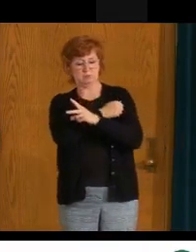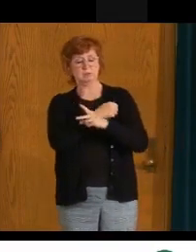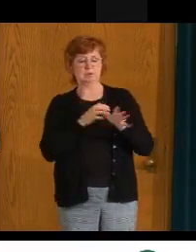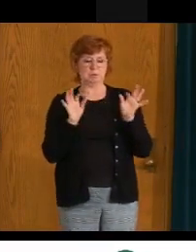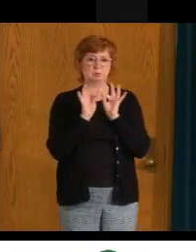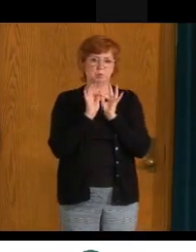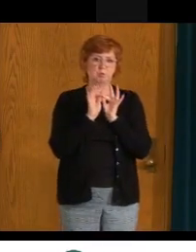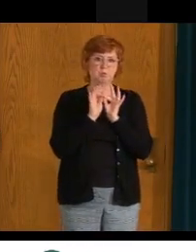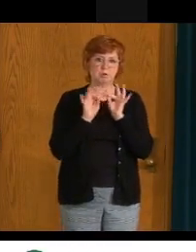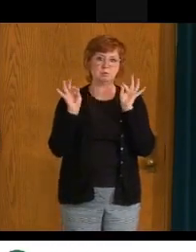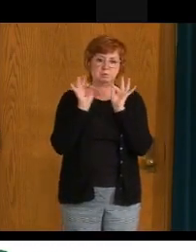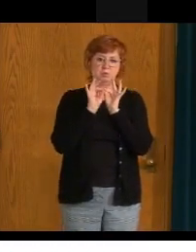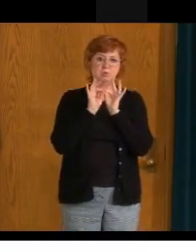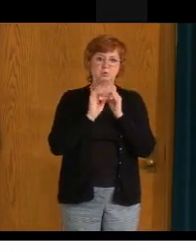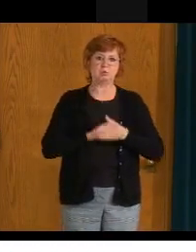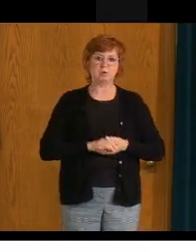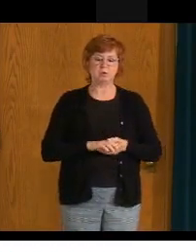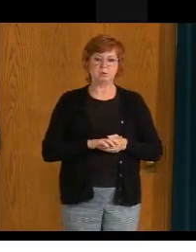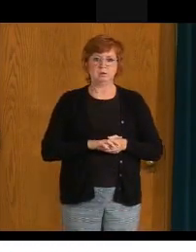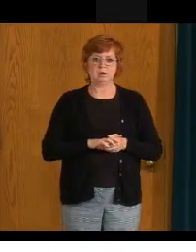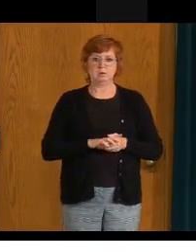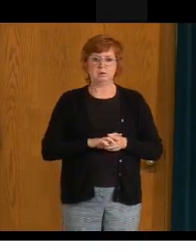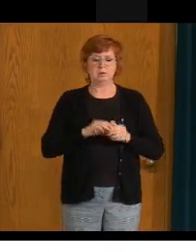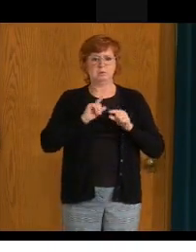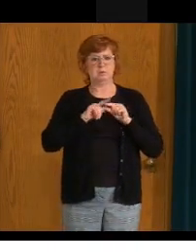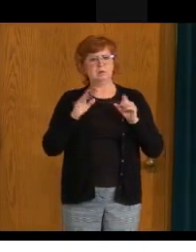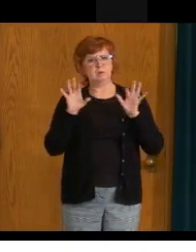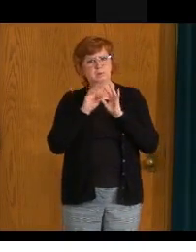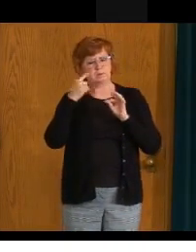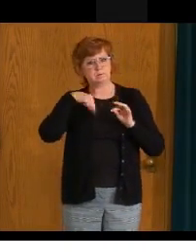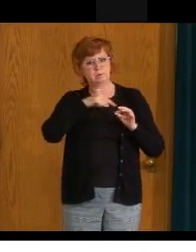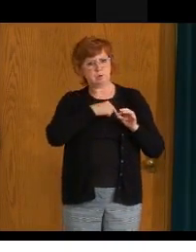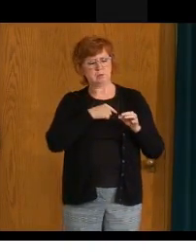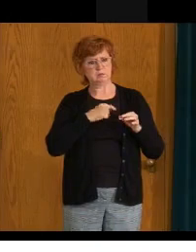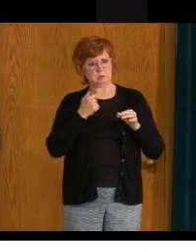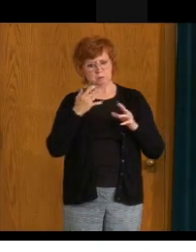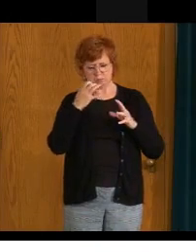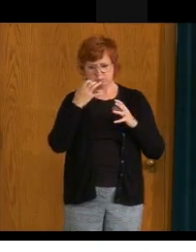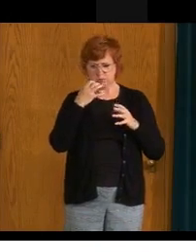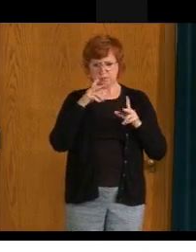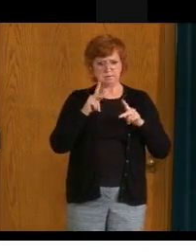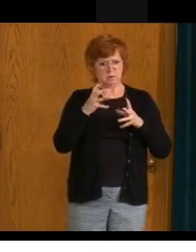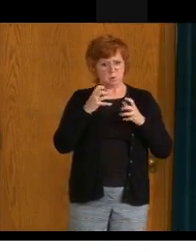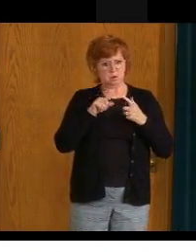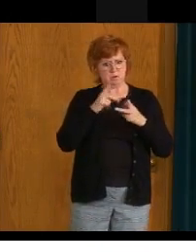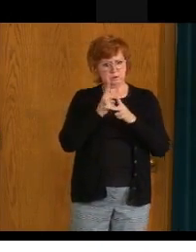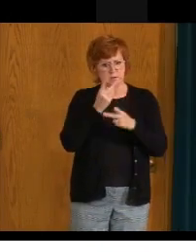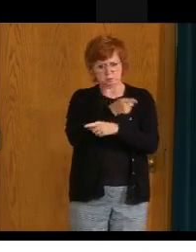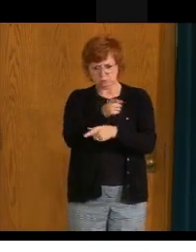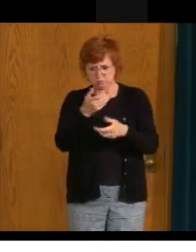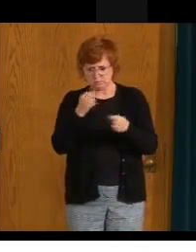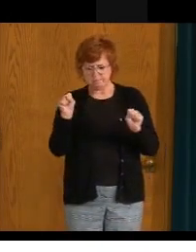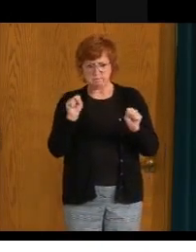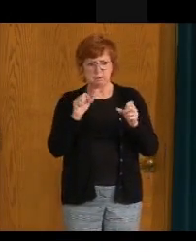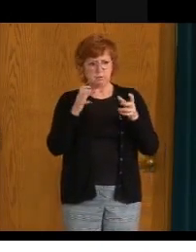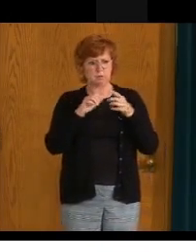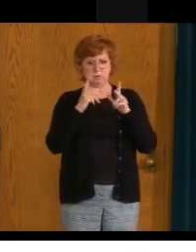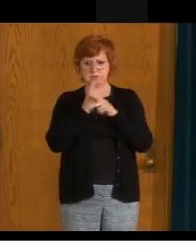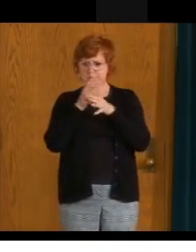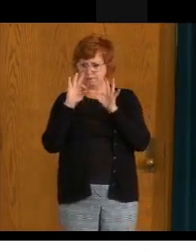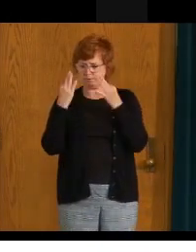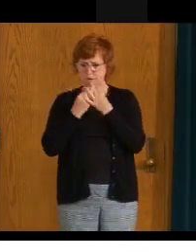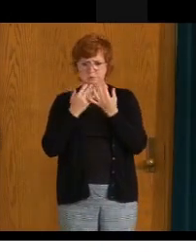us to ensure that every Saskatchewan resident is safe, families are safe, we have safe communities, and we mitigate the risk